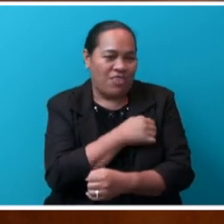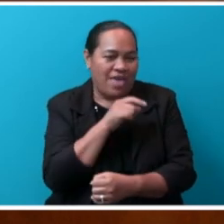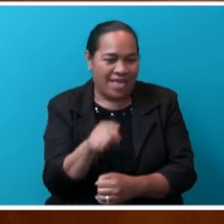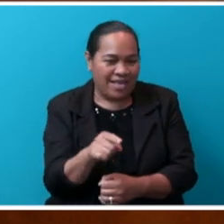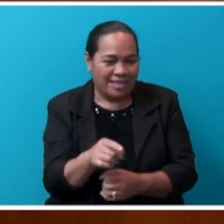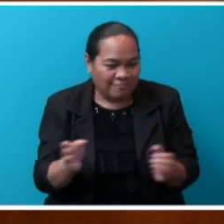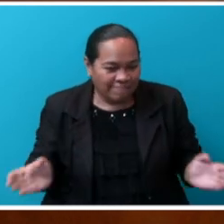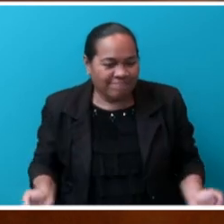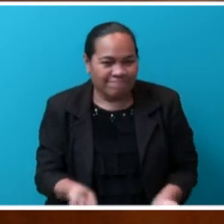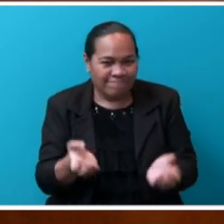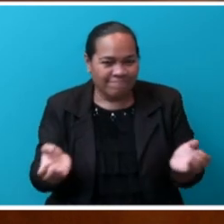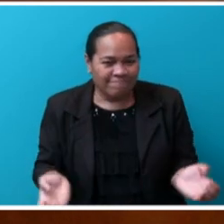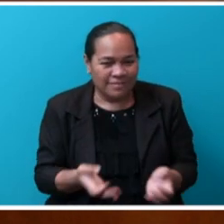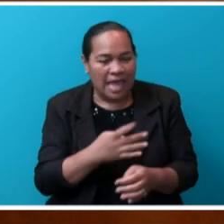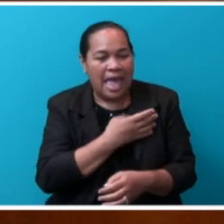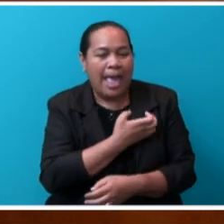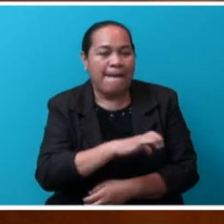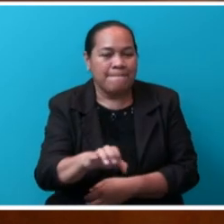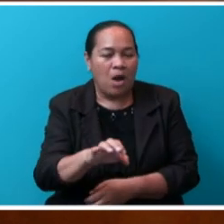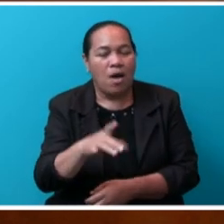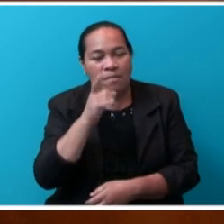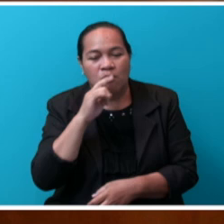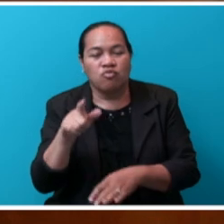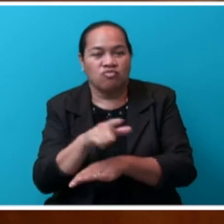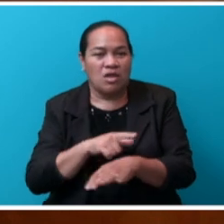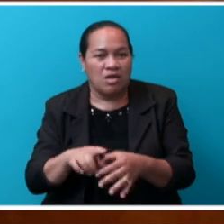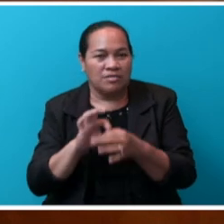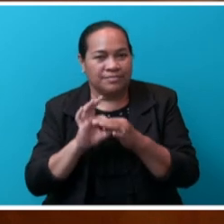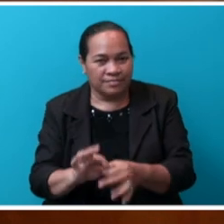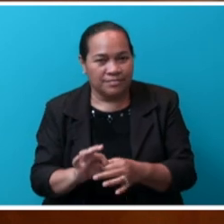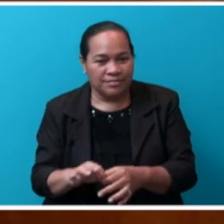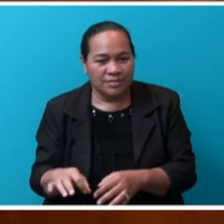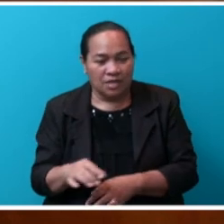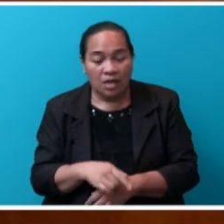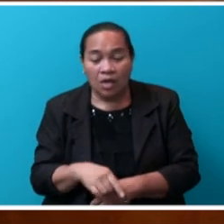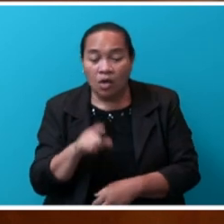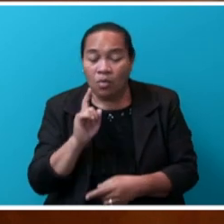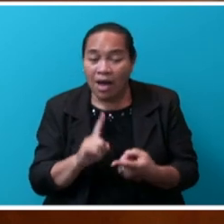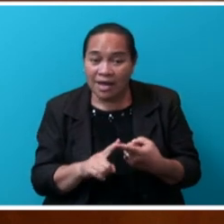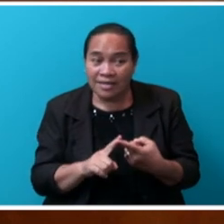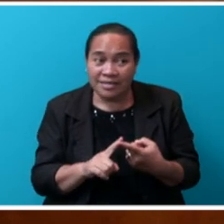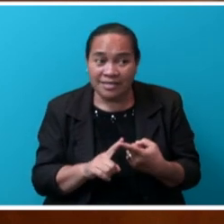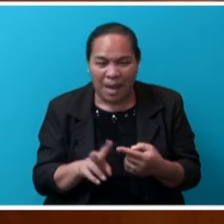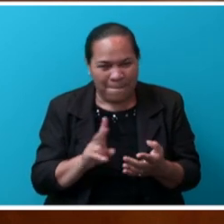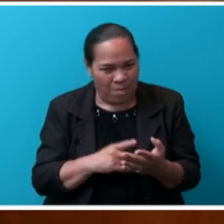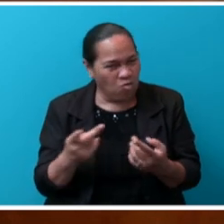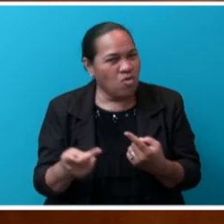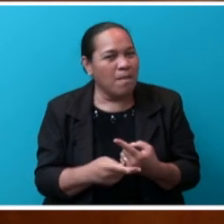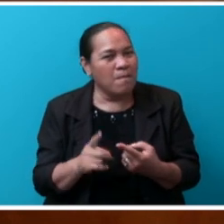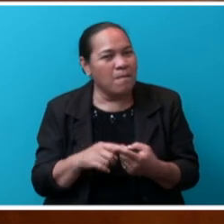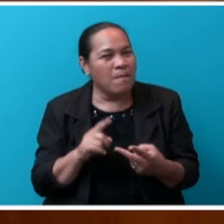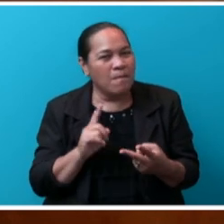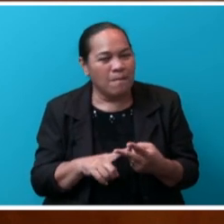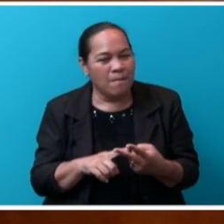entrepreneurship and empower resource owners. 1, Integrated Human Resource Development Program. 2,